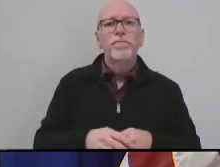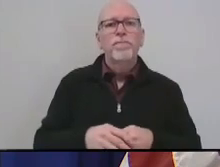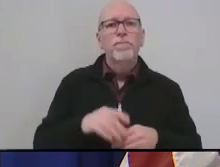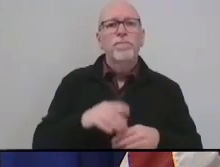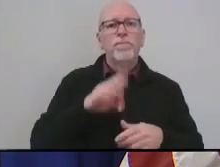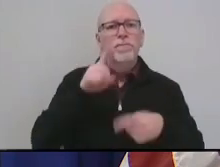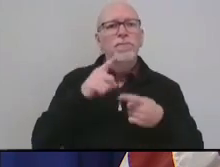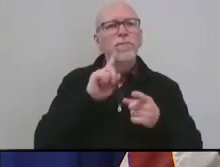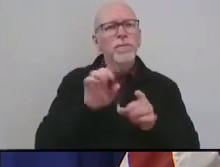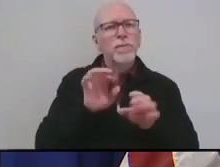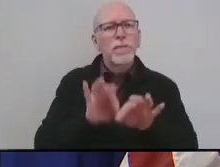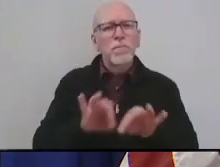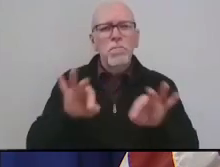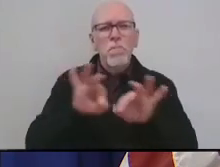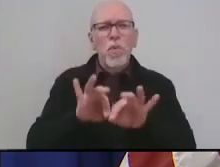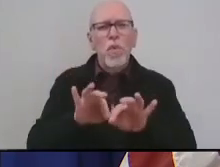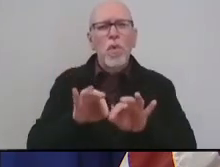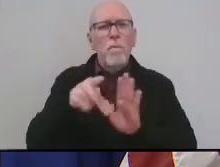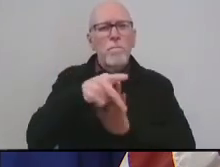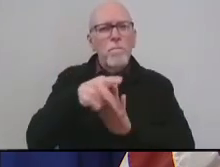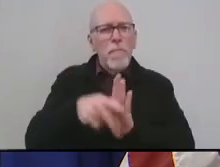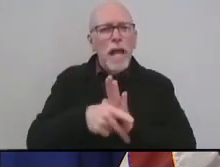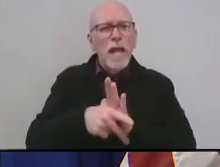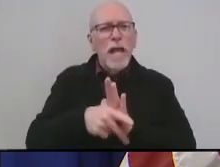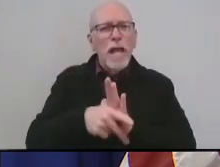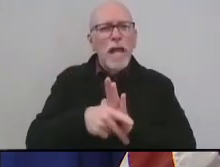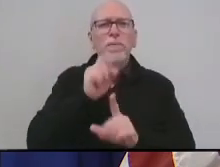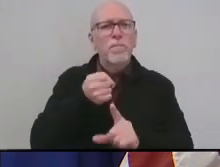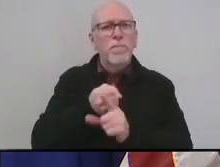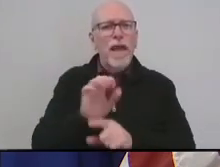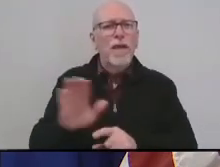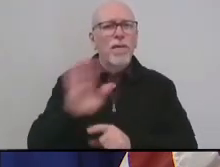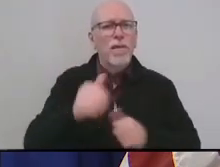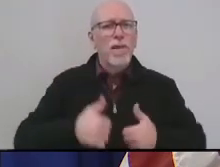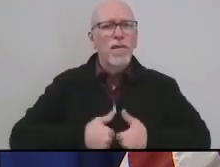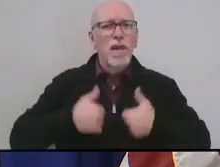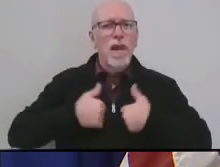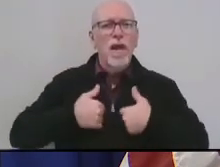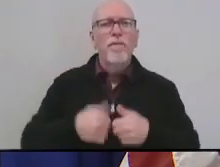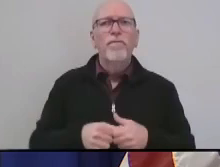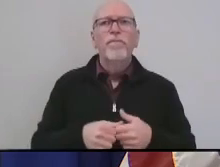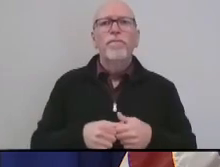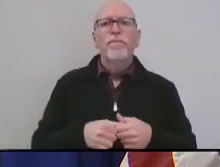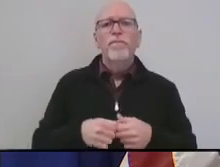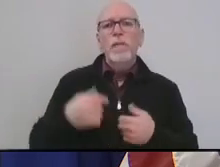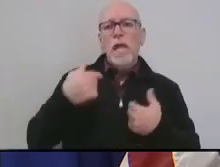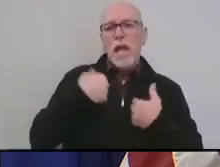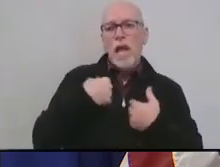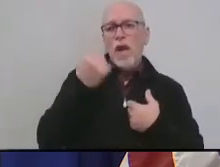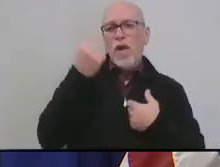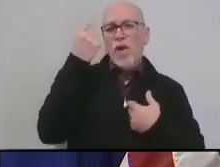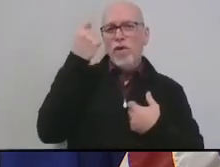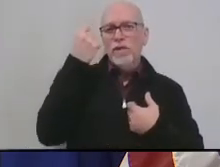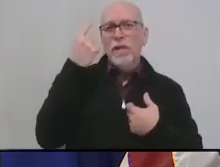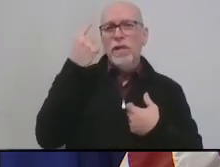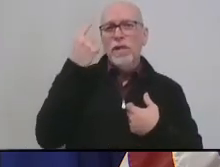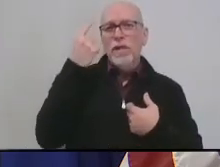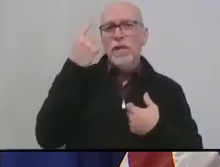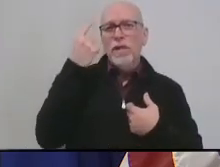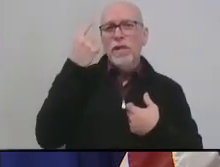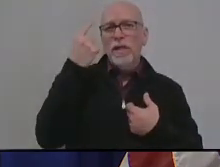important policies that affect people's lives. So I can, on one hand, understand the kind of folks feel